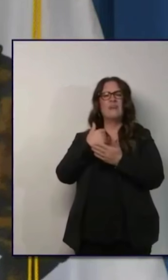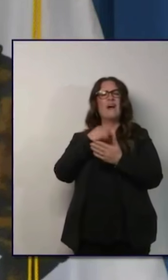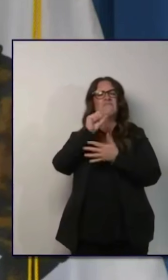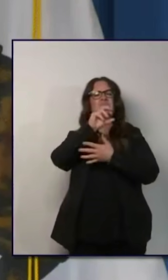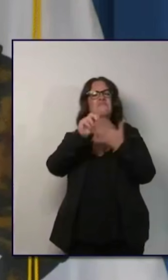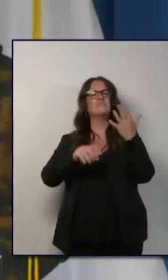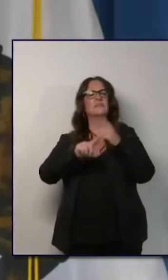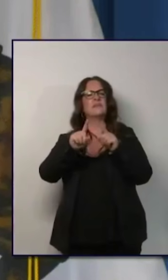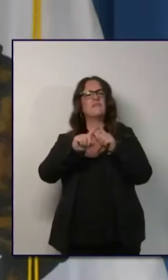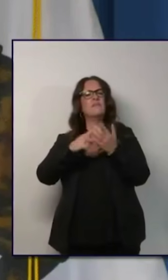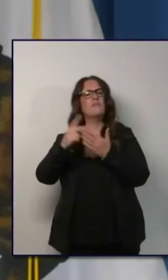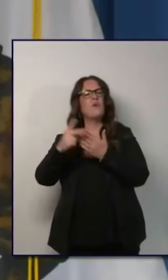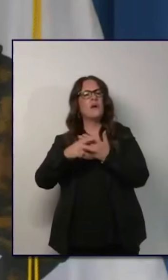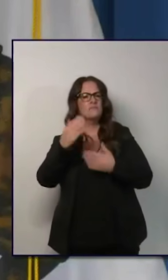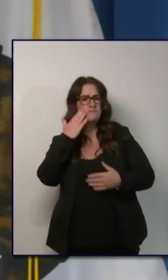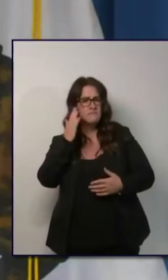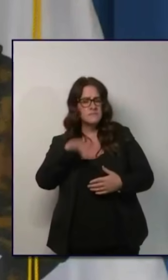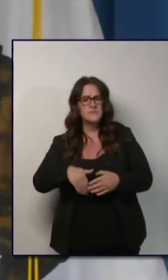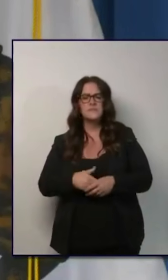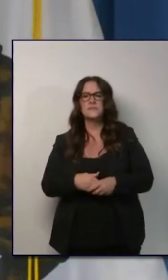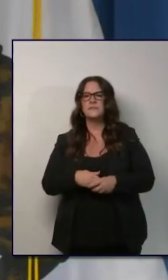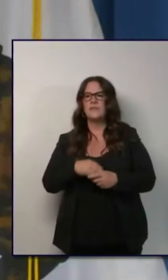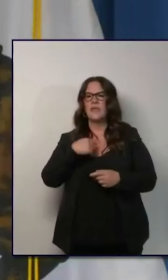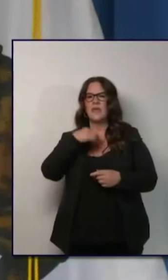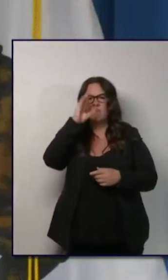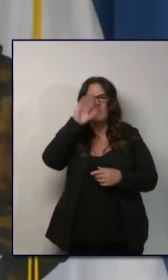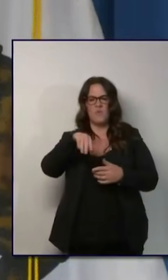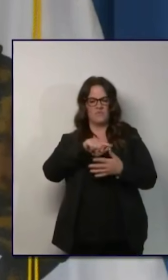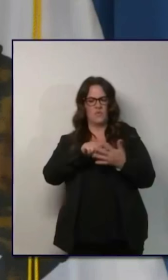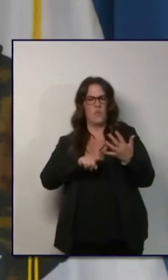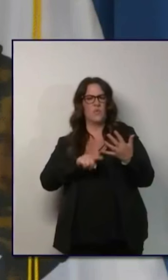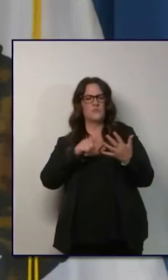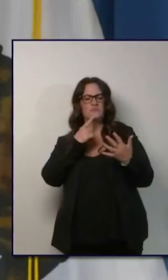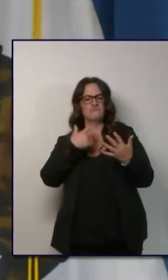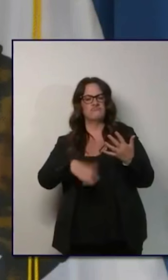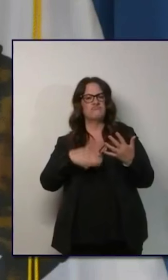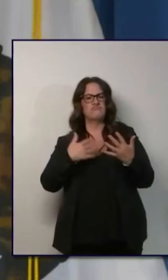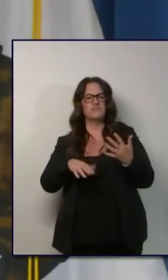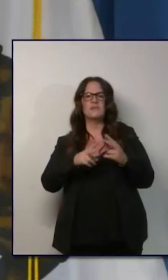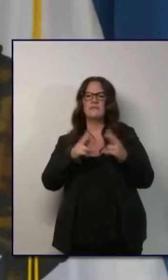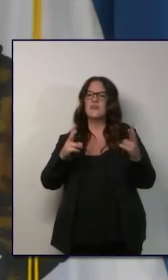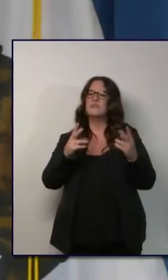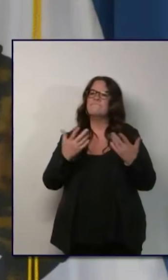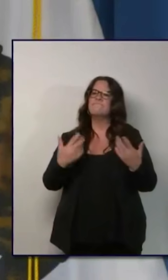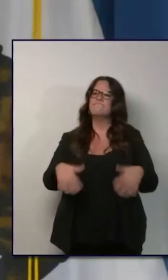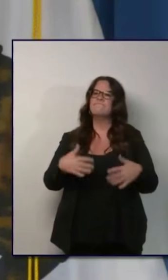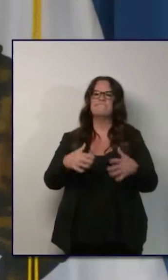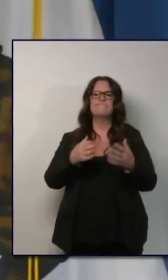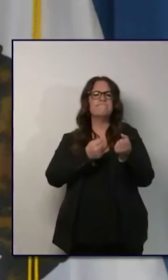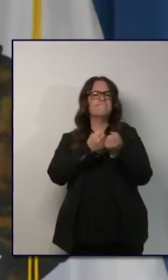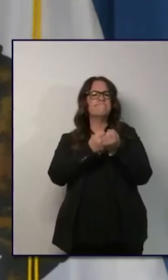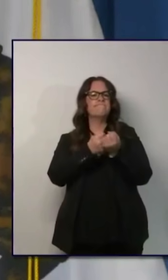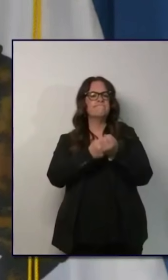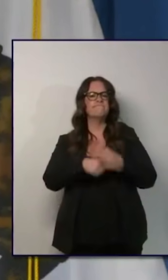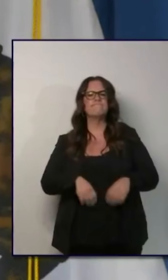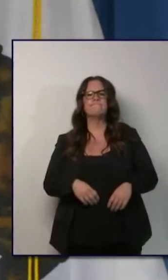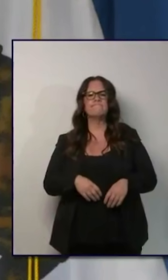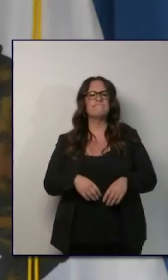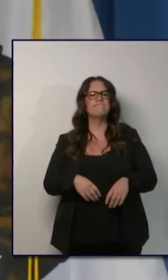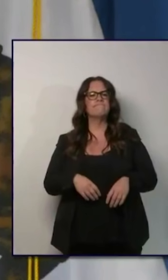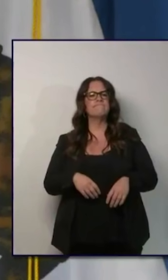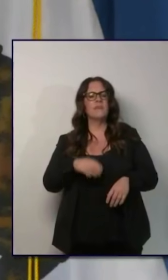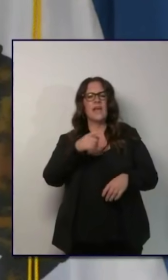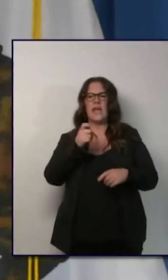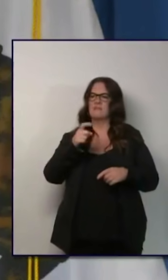that I think overwhelmingly were supported and certainly appeared once again to be embraced